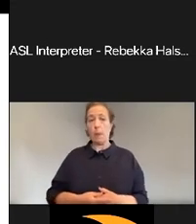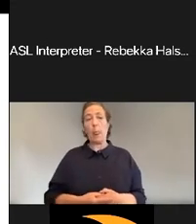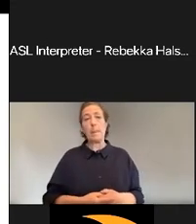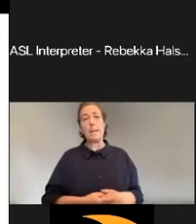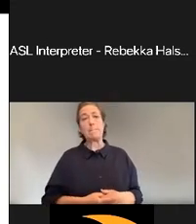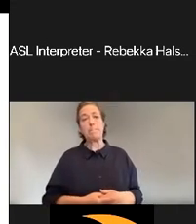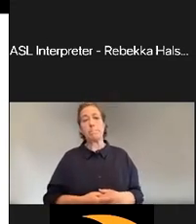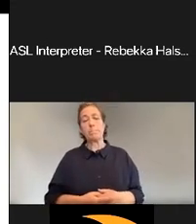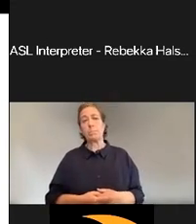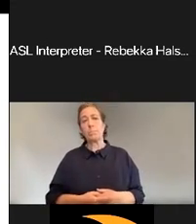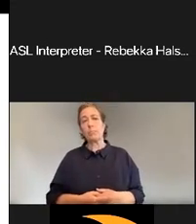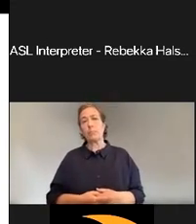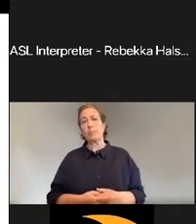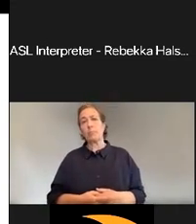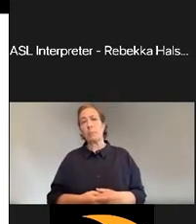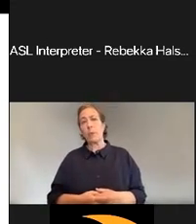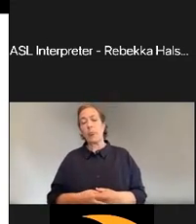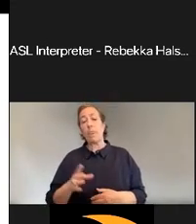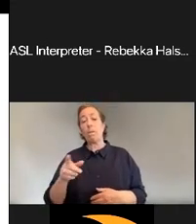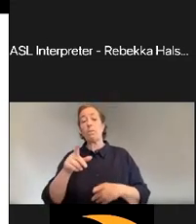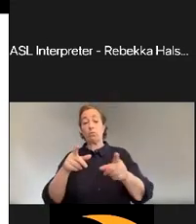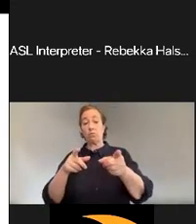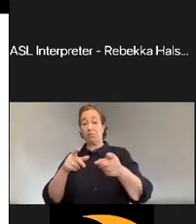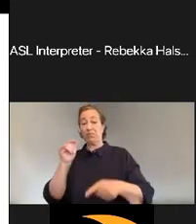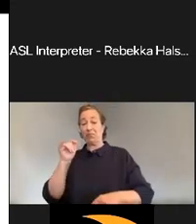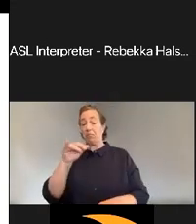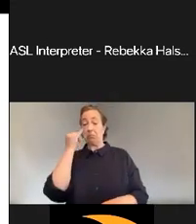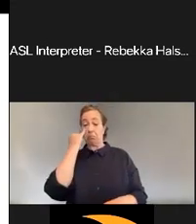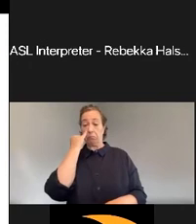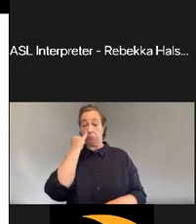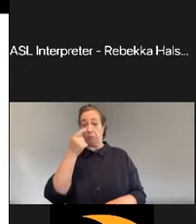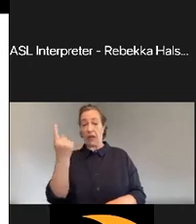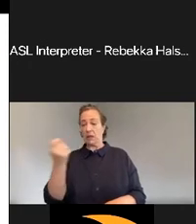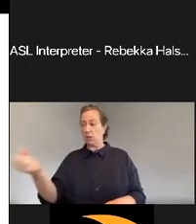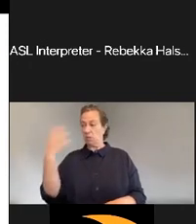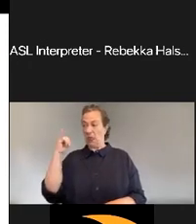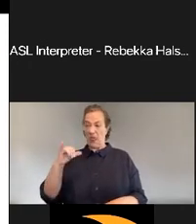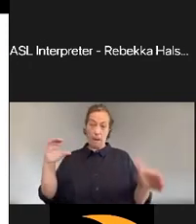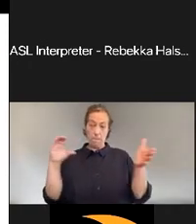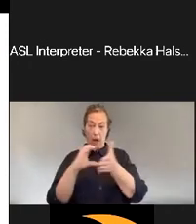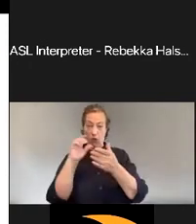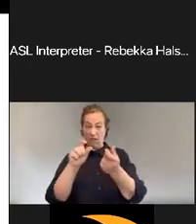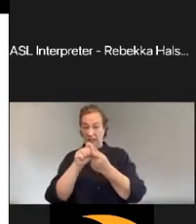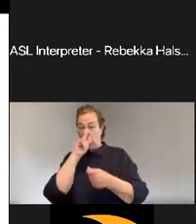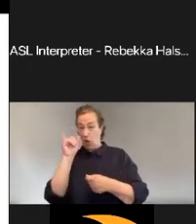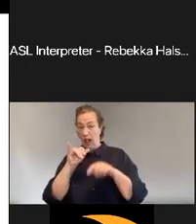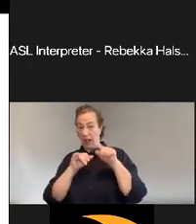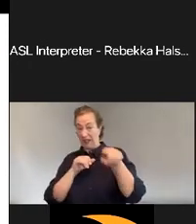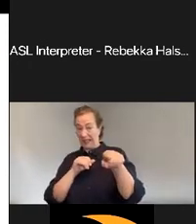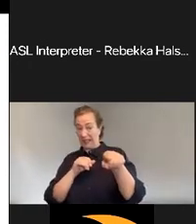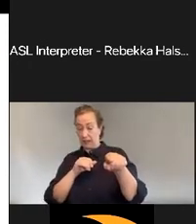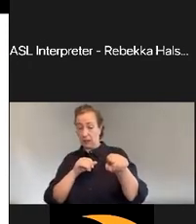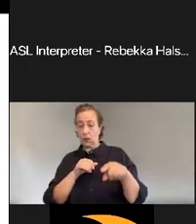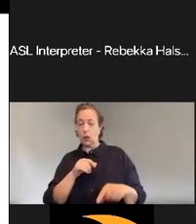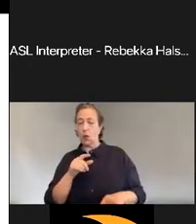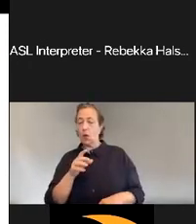to receive this exact paragraph in the form of a complaint, this information. We might,